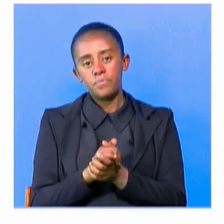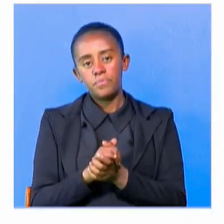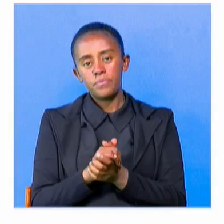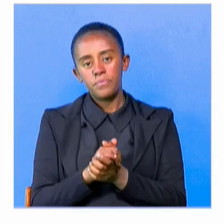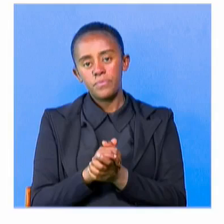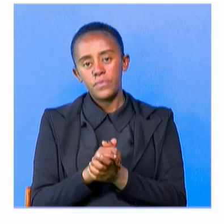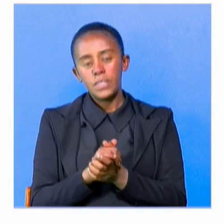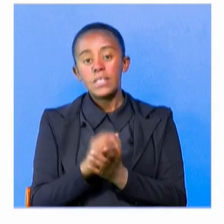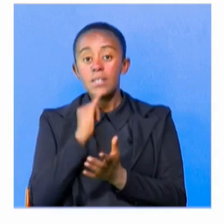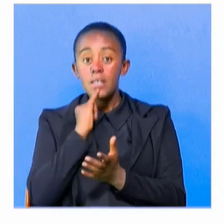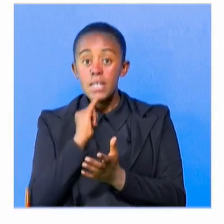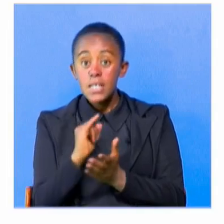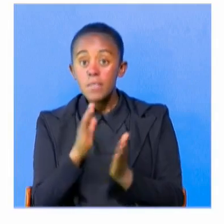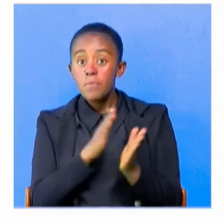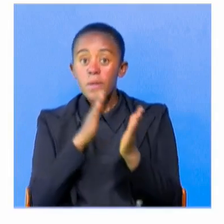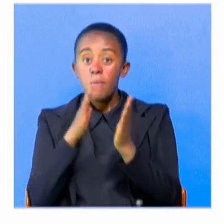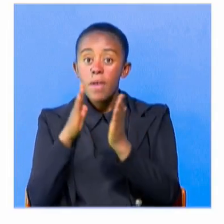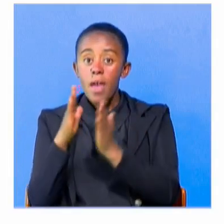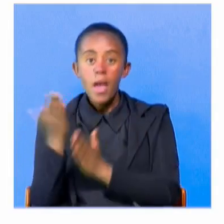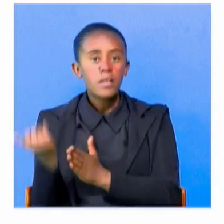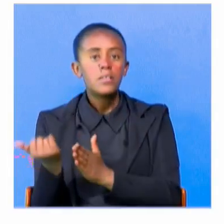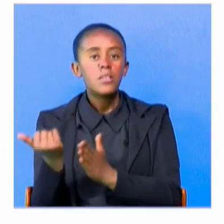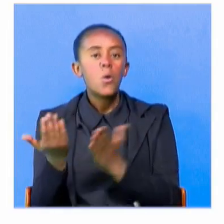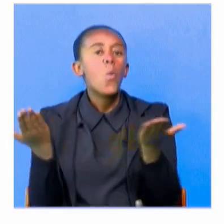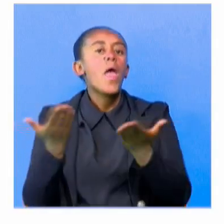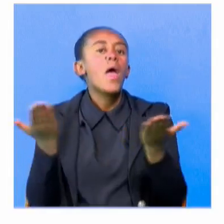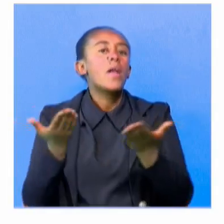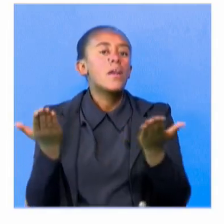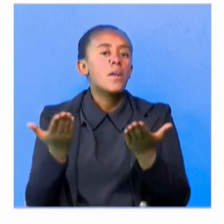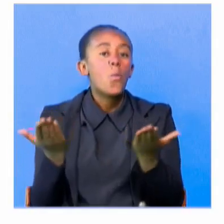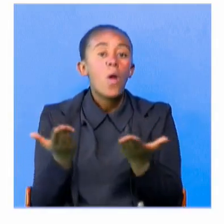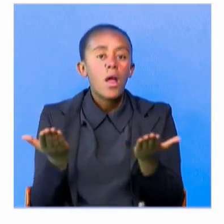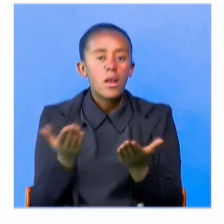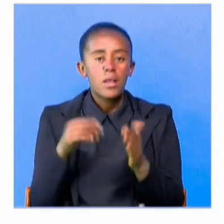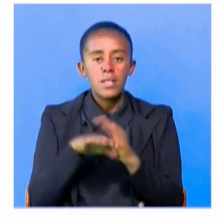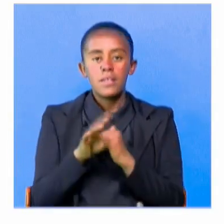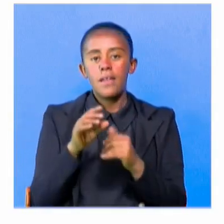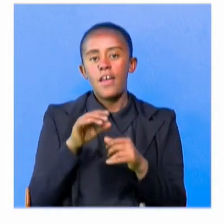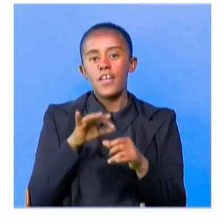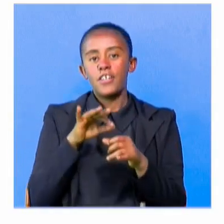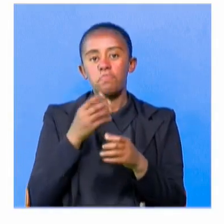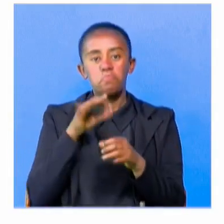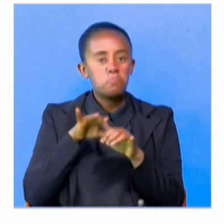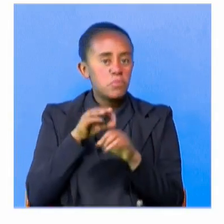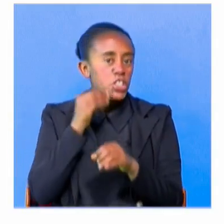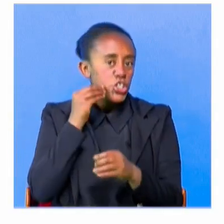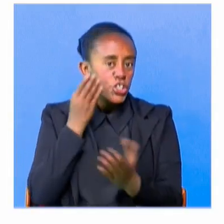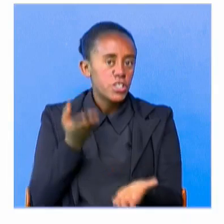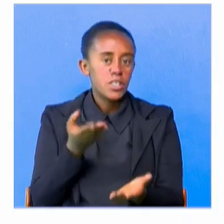Is prepared where? In the kitchen. In the kitchen.